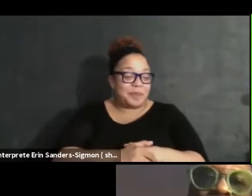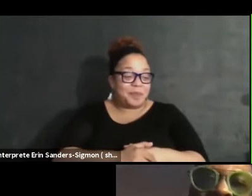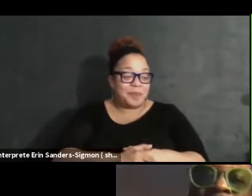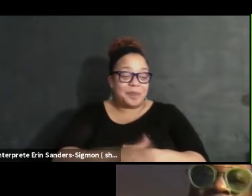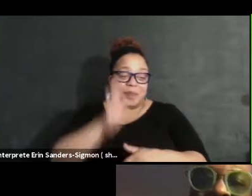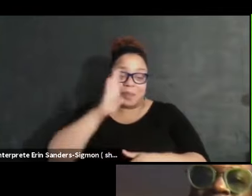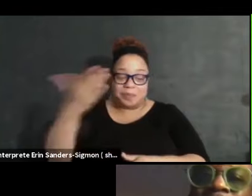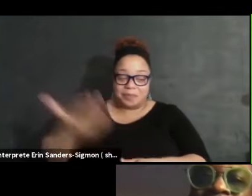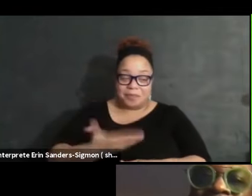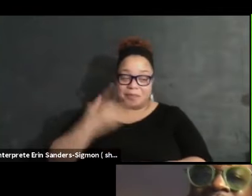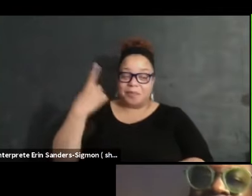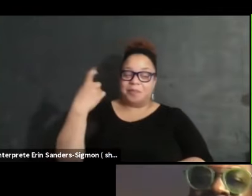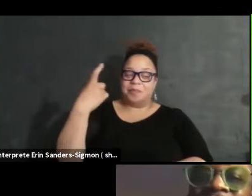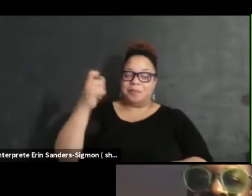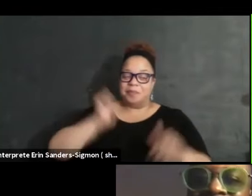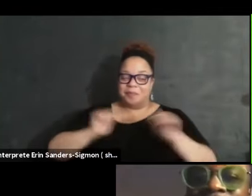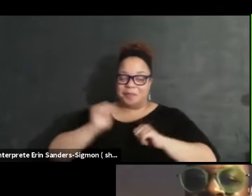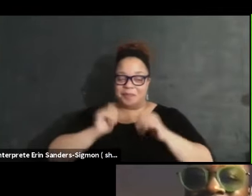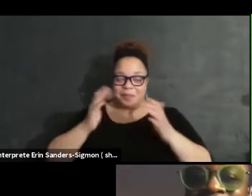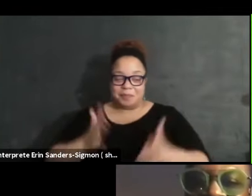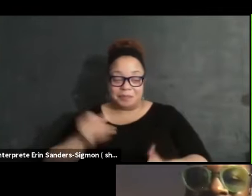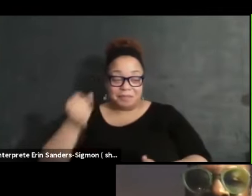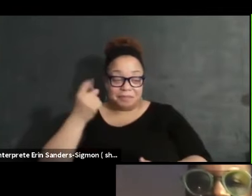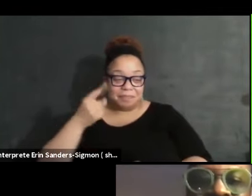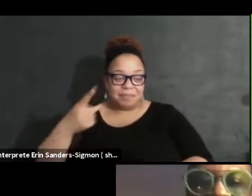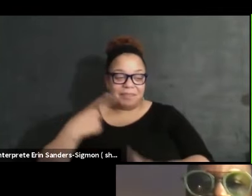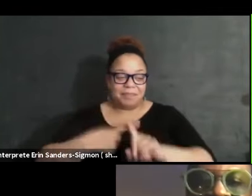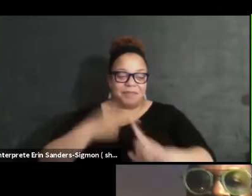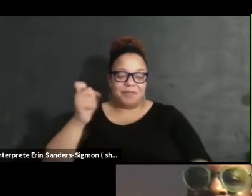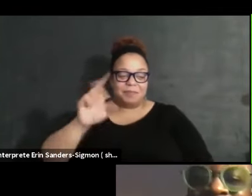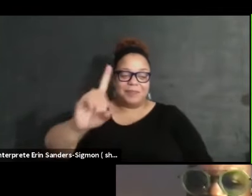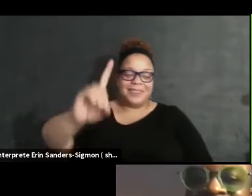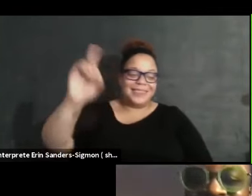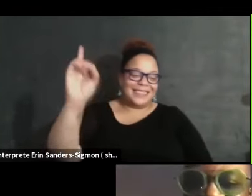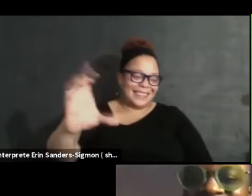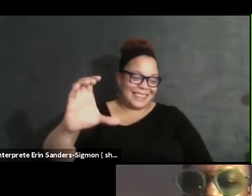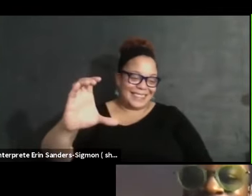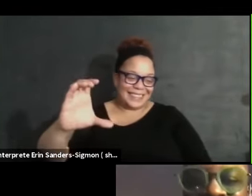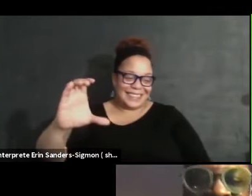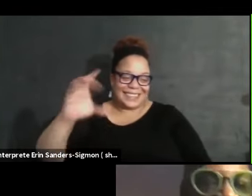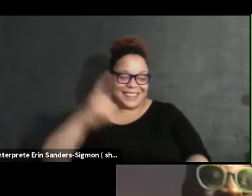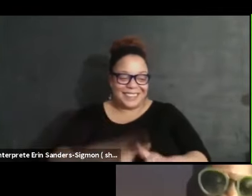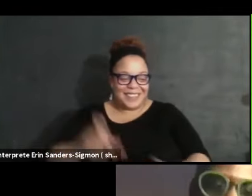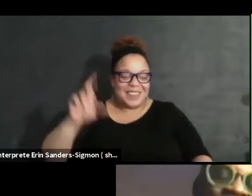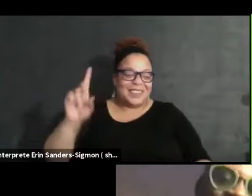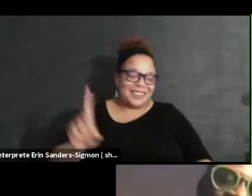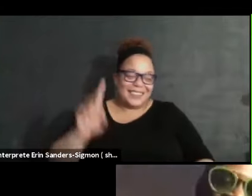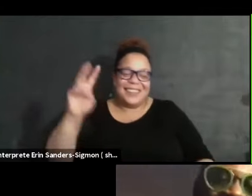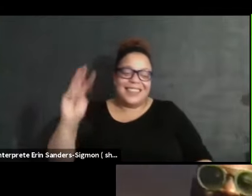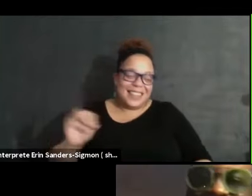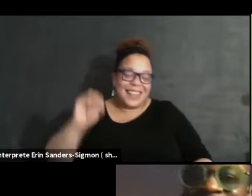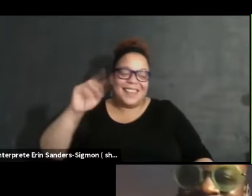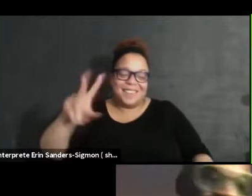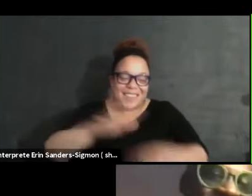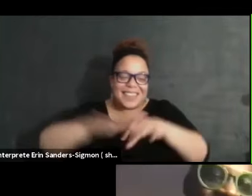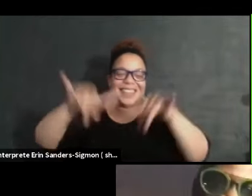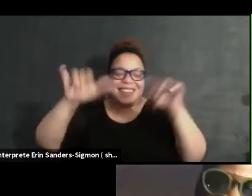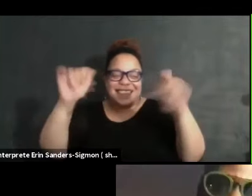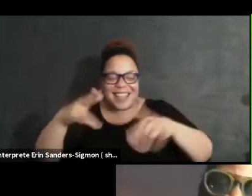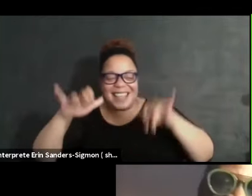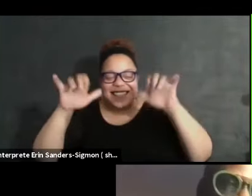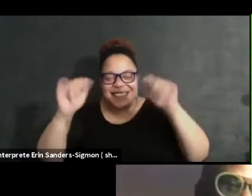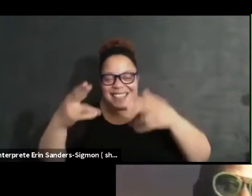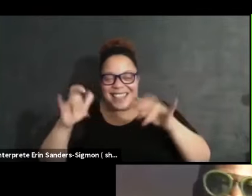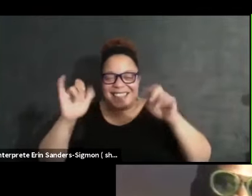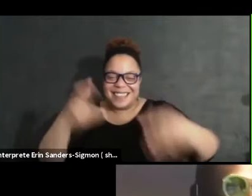y'all, straight from the DC, from the DMV. Okay. Yeah, we hate the internet. We love the internet. We hate the internet. The